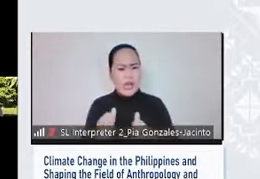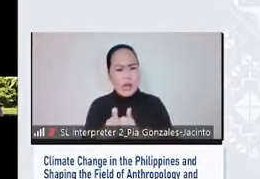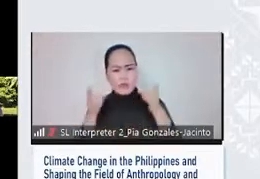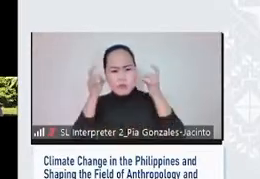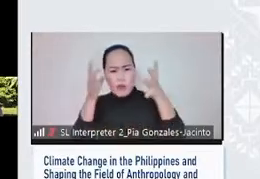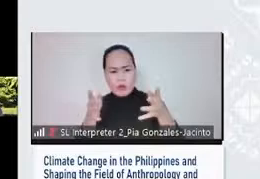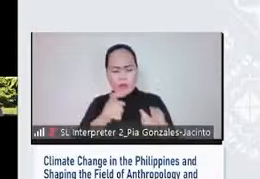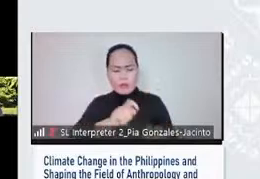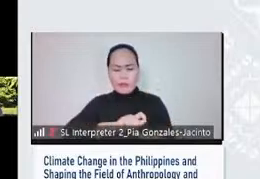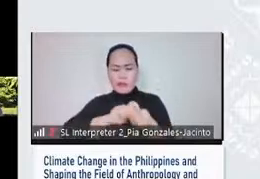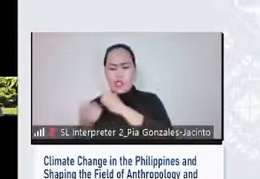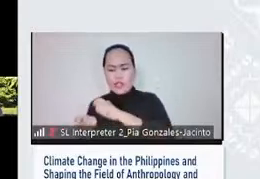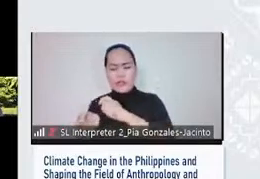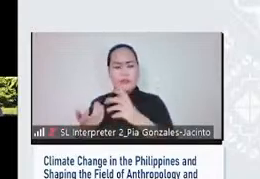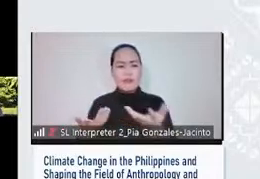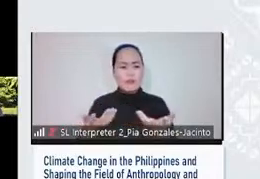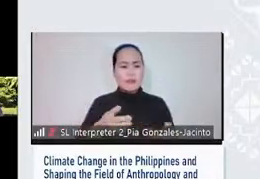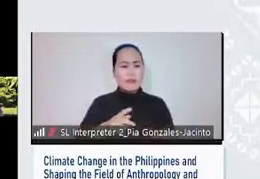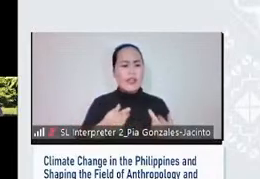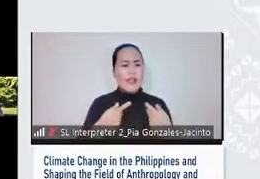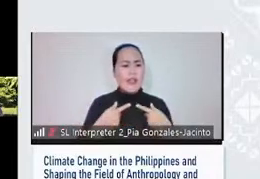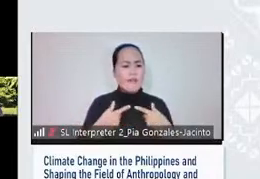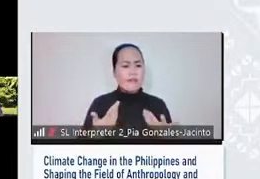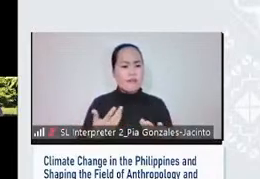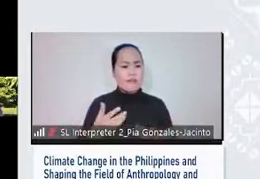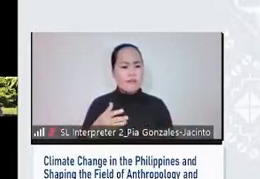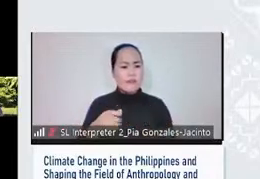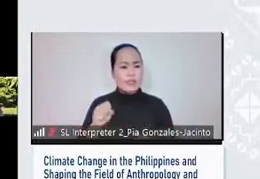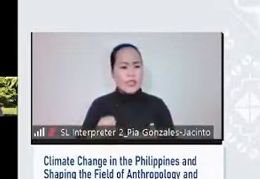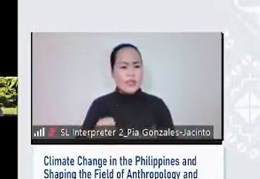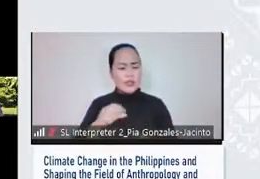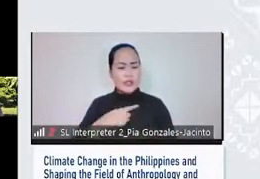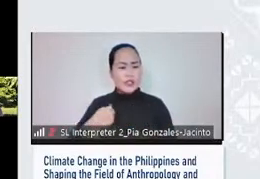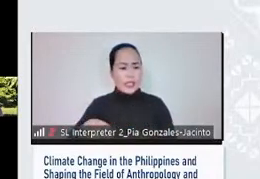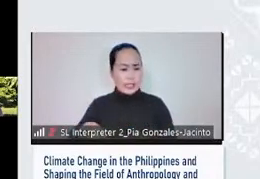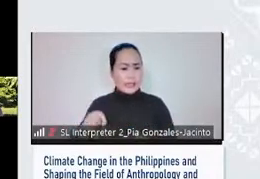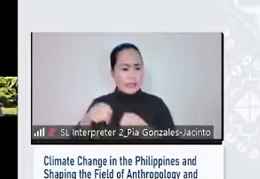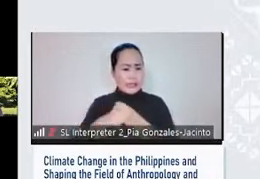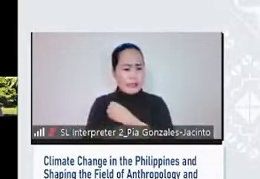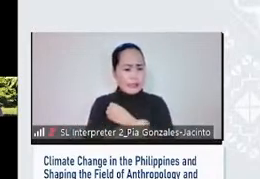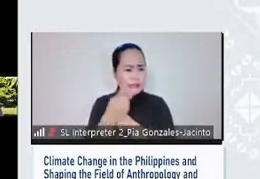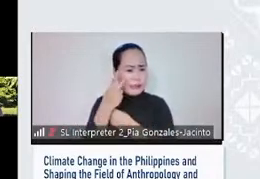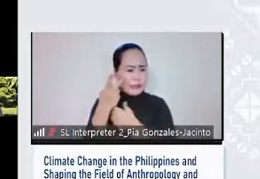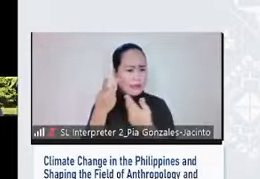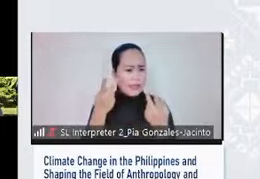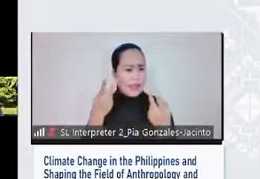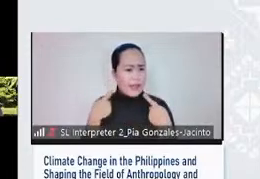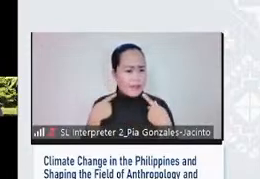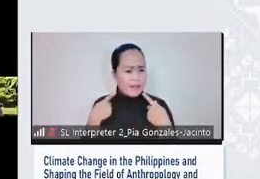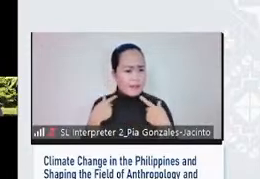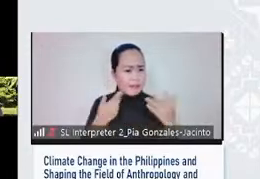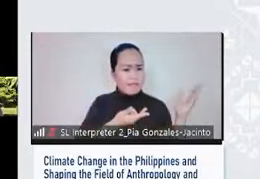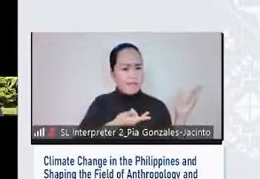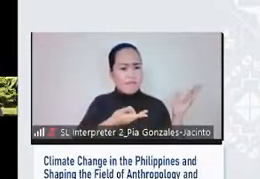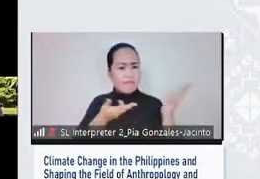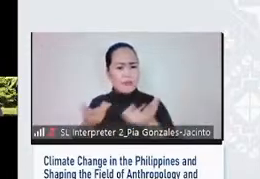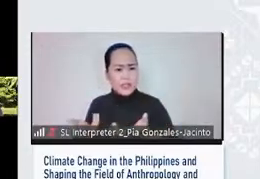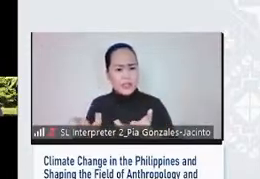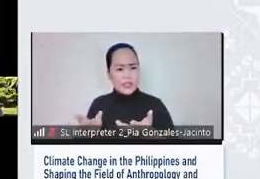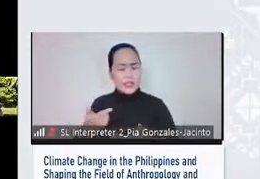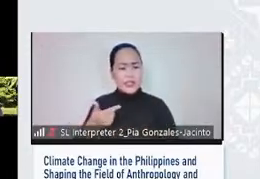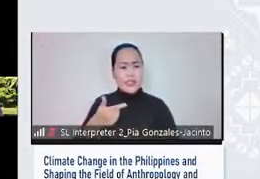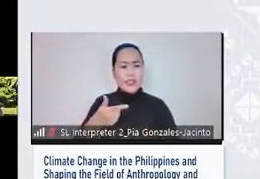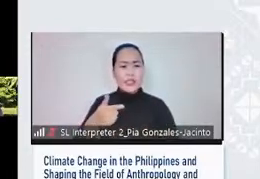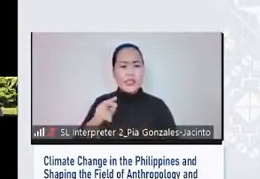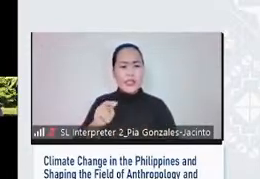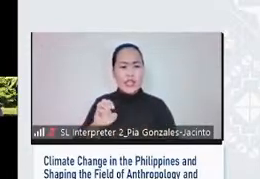South China Sea, expanding their networks and their reach throughout the region. They appear to have carried a general Neolithic tradition around